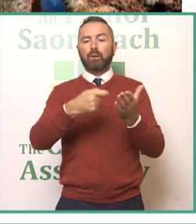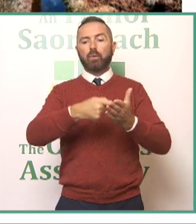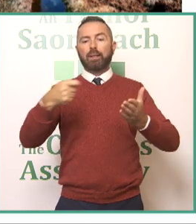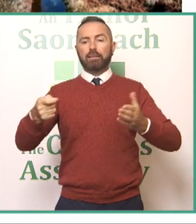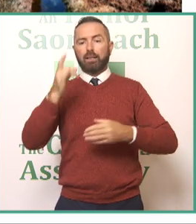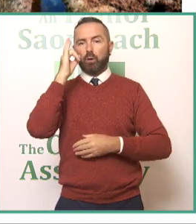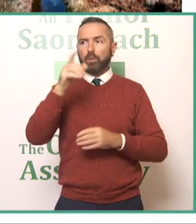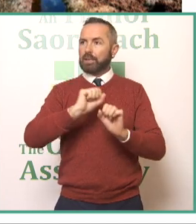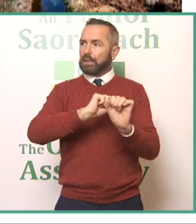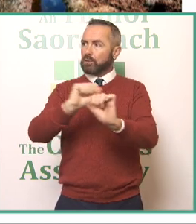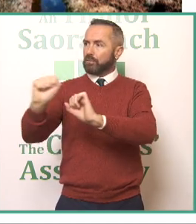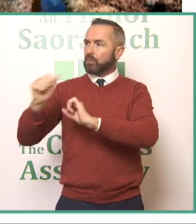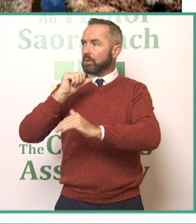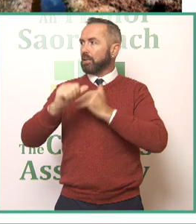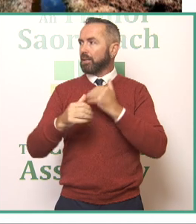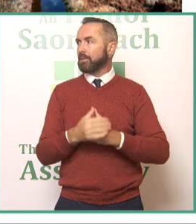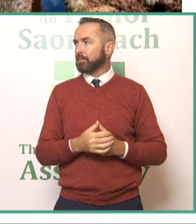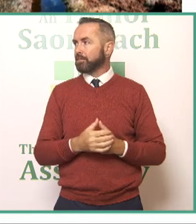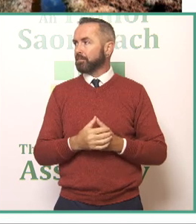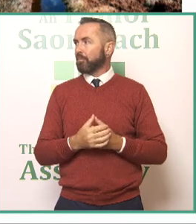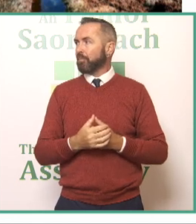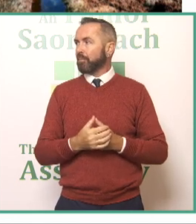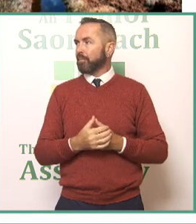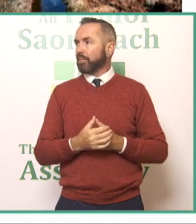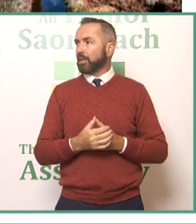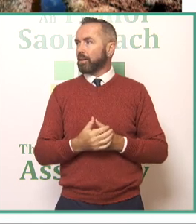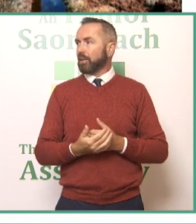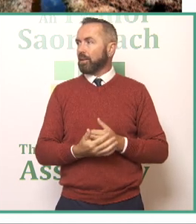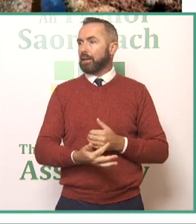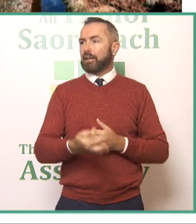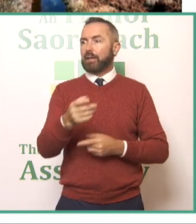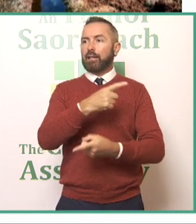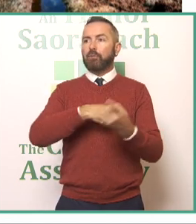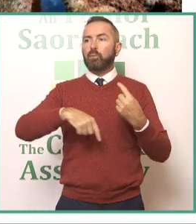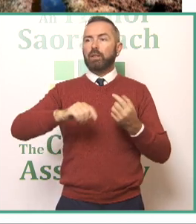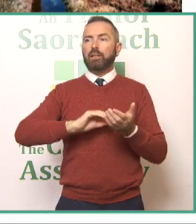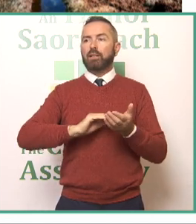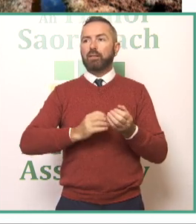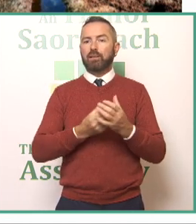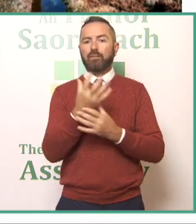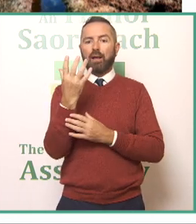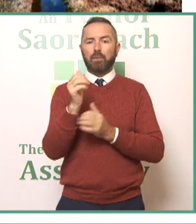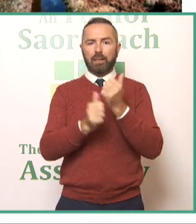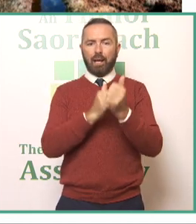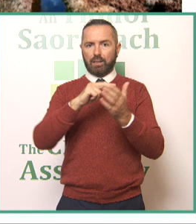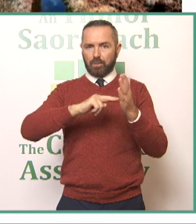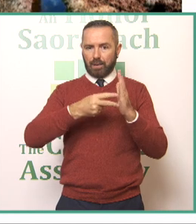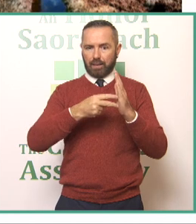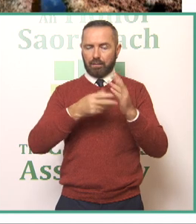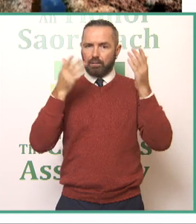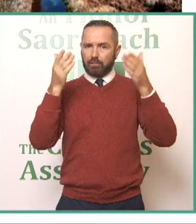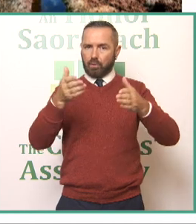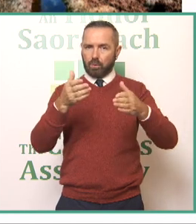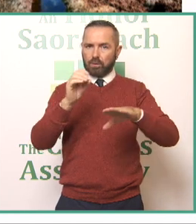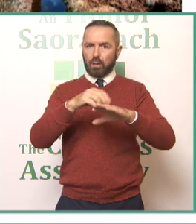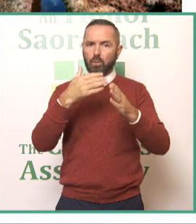hope to each of you today, that if we develop a peatland action plan that focuses in